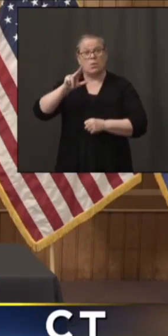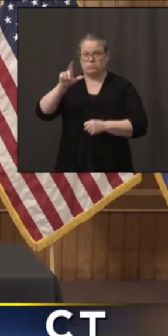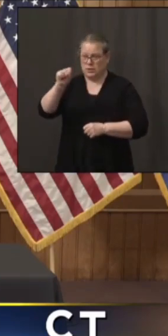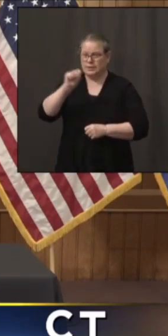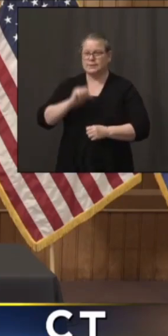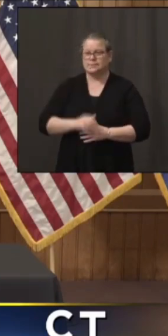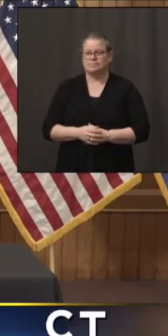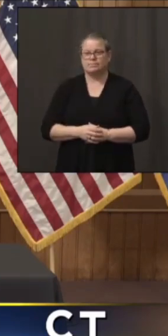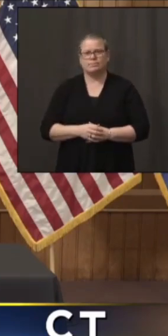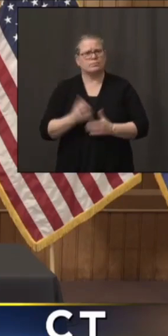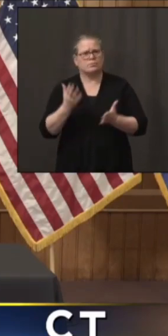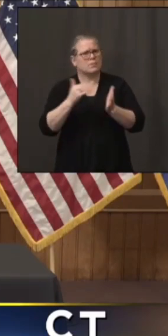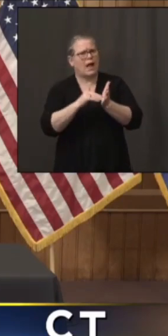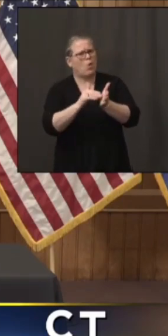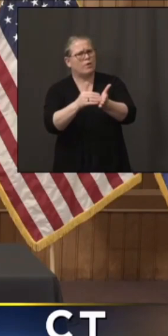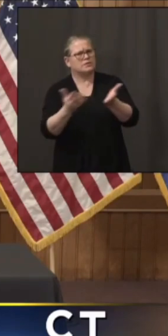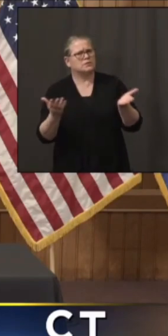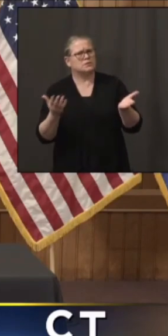How often?